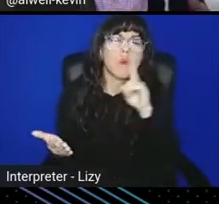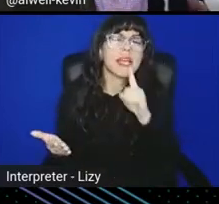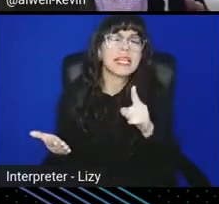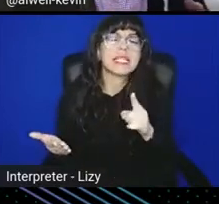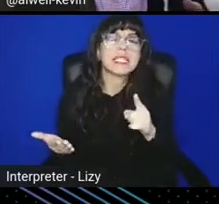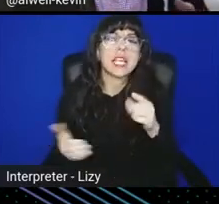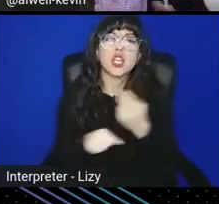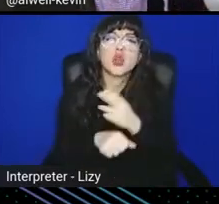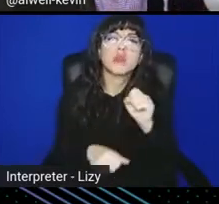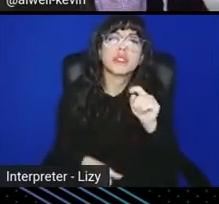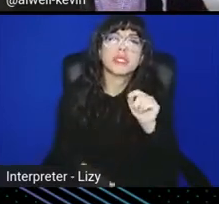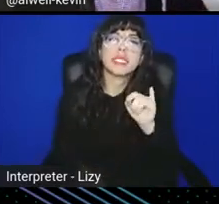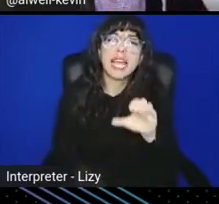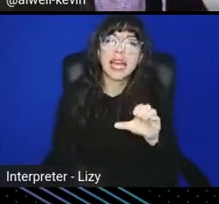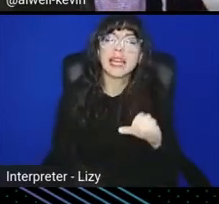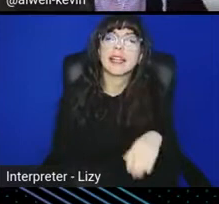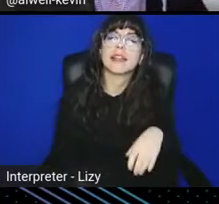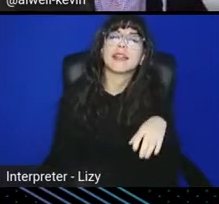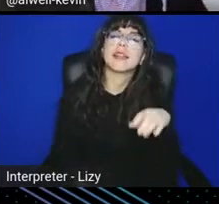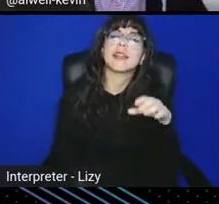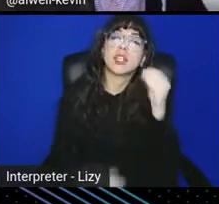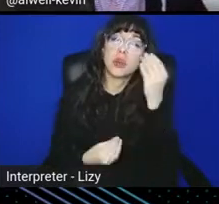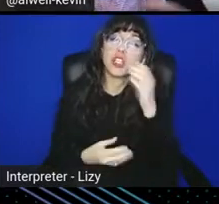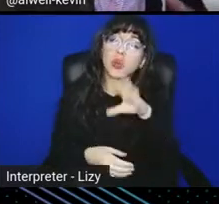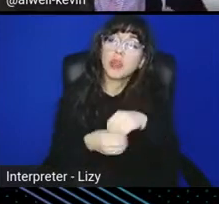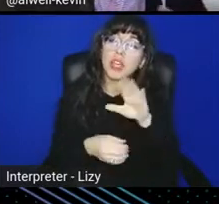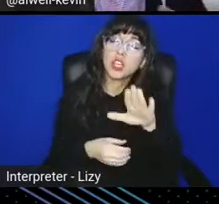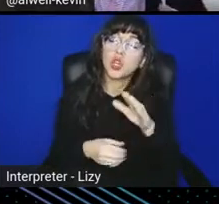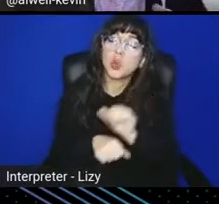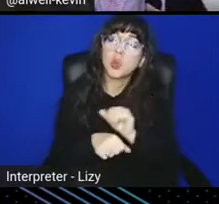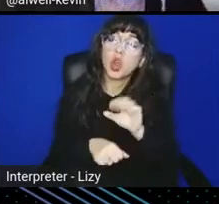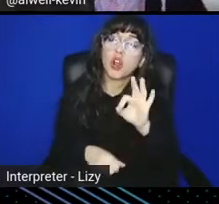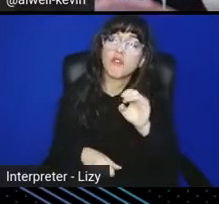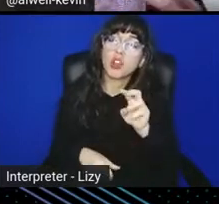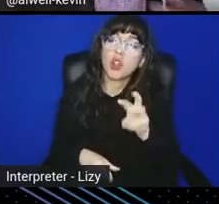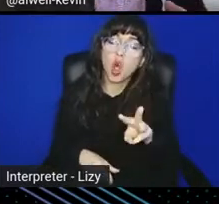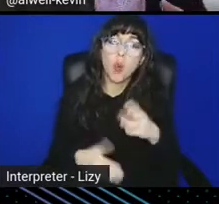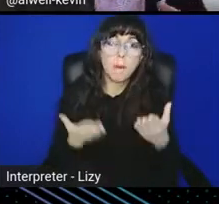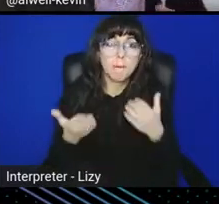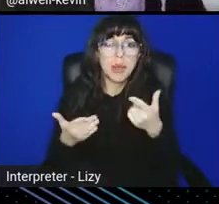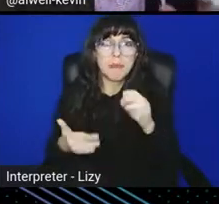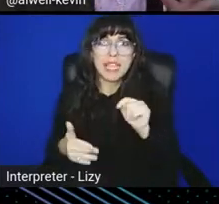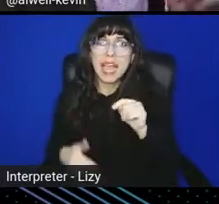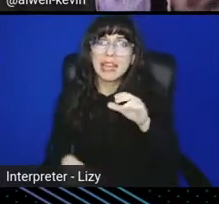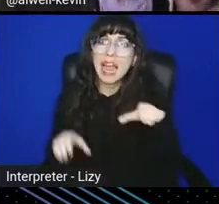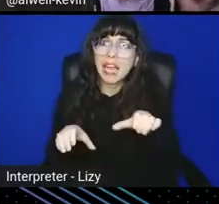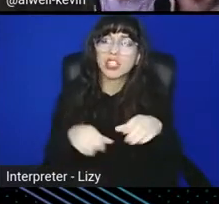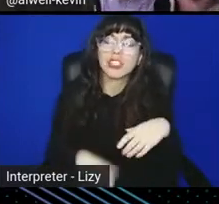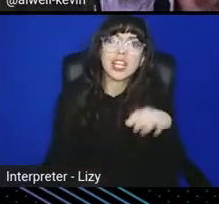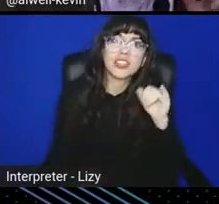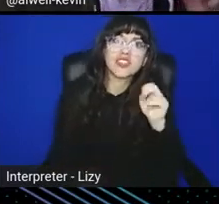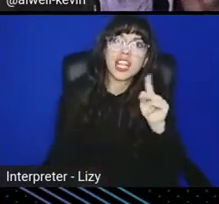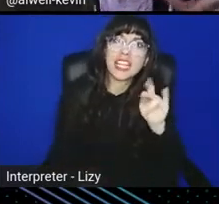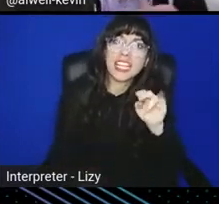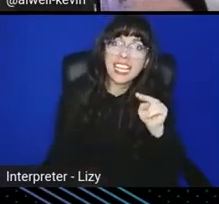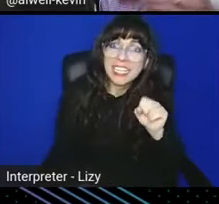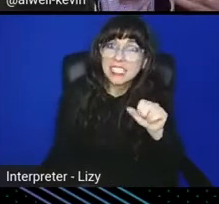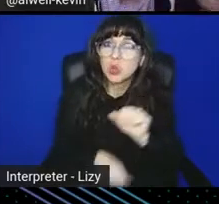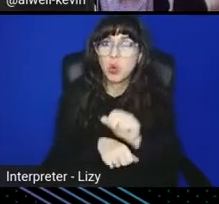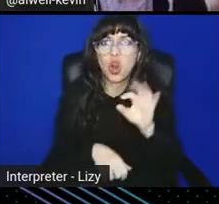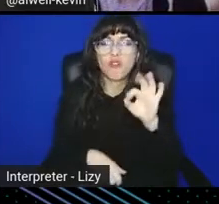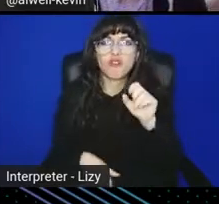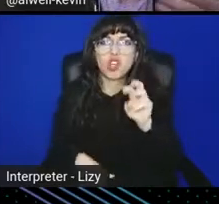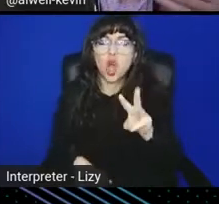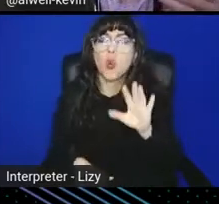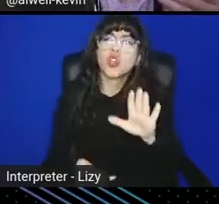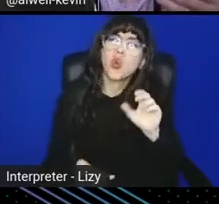static credential inside your workflow. So for example, you might have a GitHub Actions workflow or a Jenkins workflow where you have your token that provides